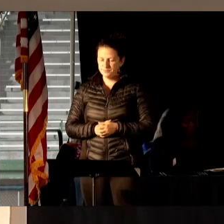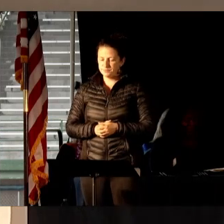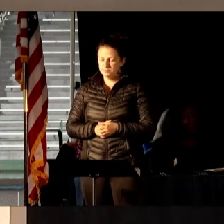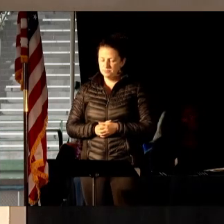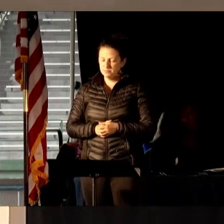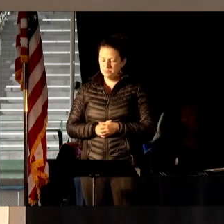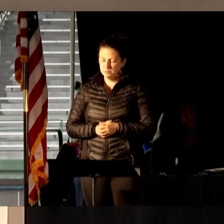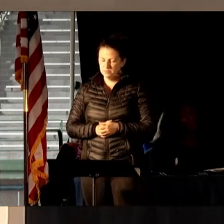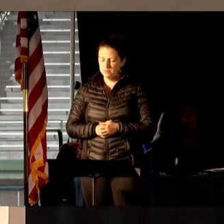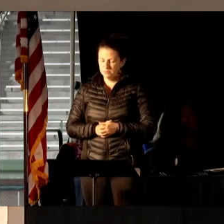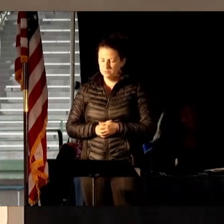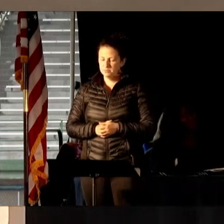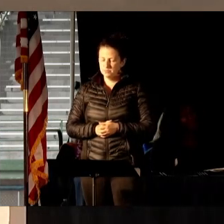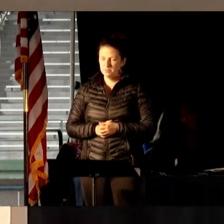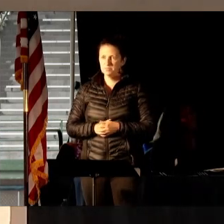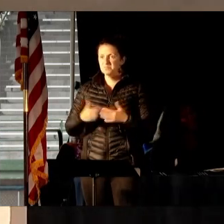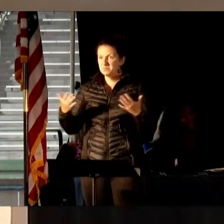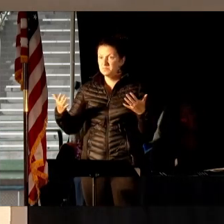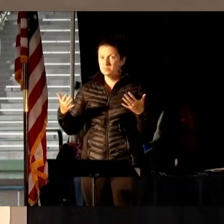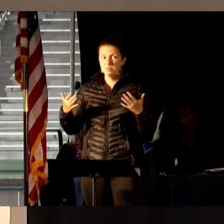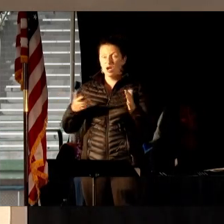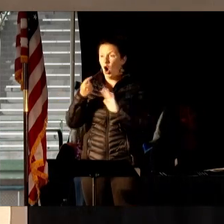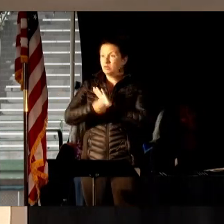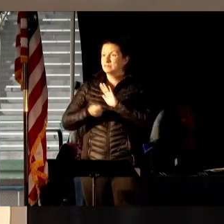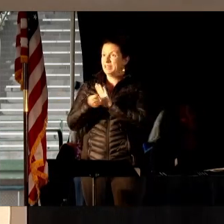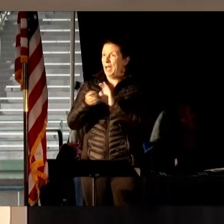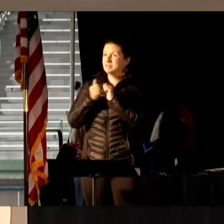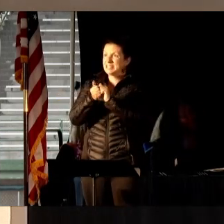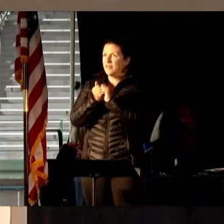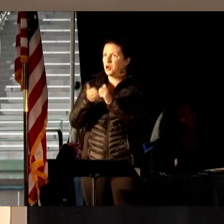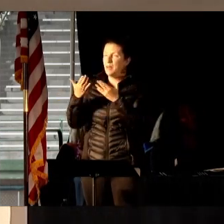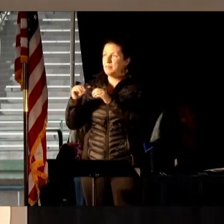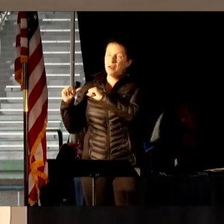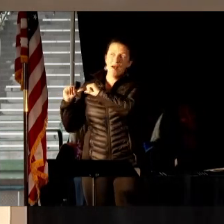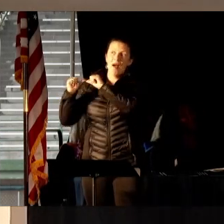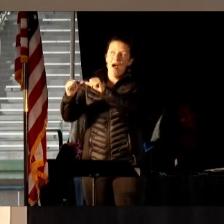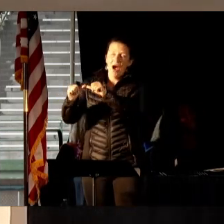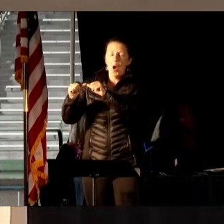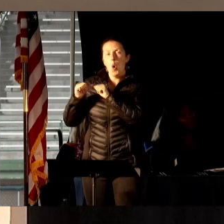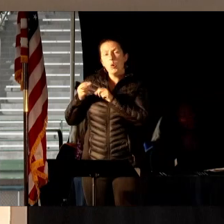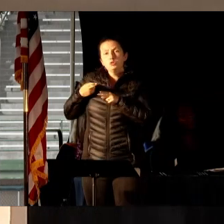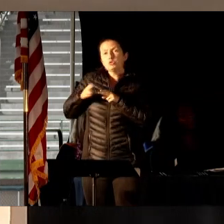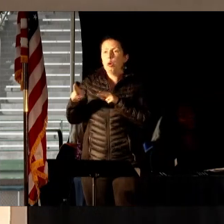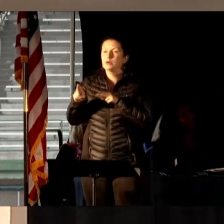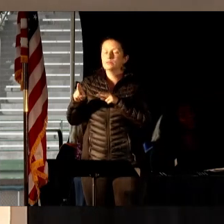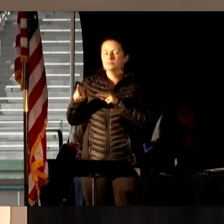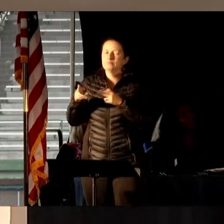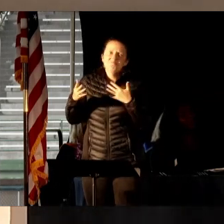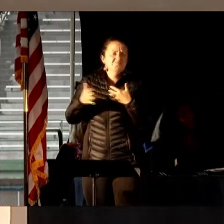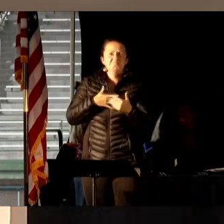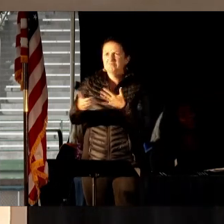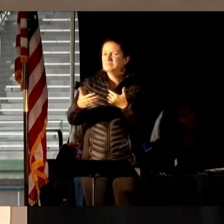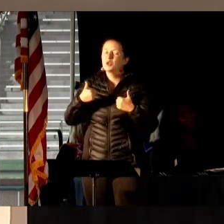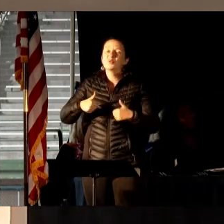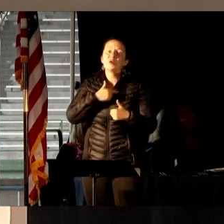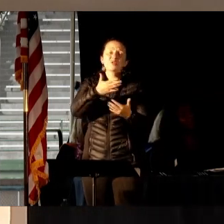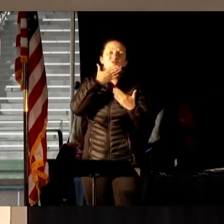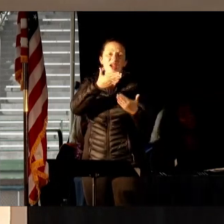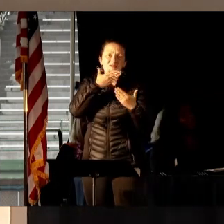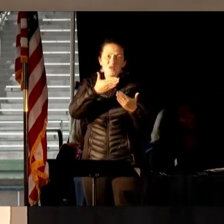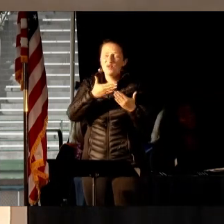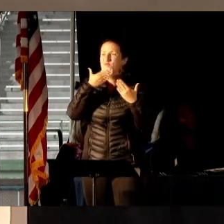For the long or short time we had together, we are grateful. We are grateful for the teachers,